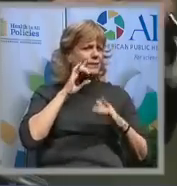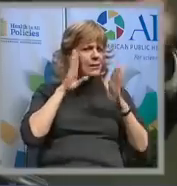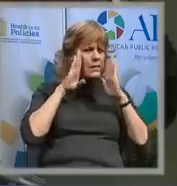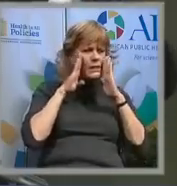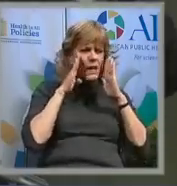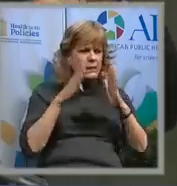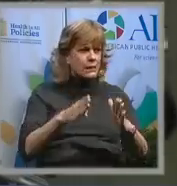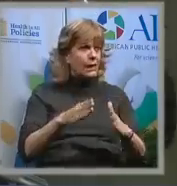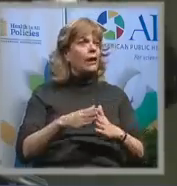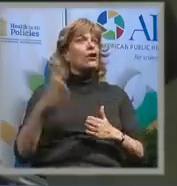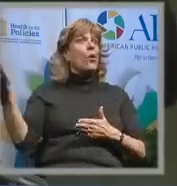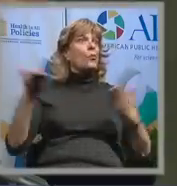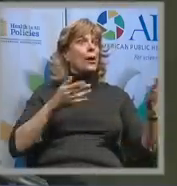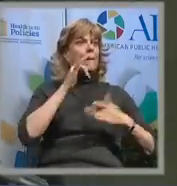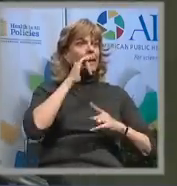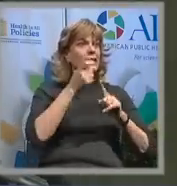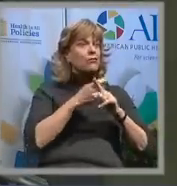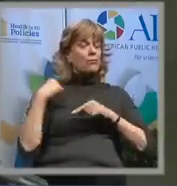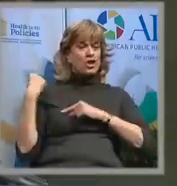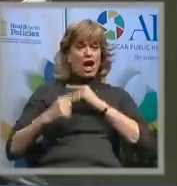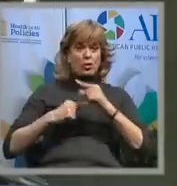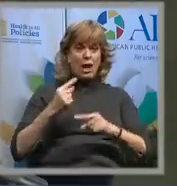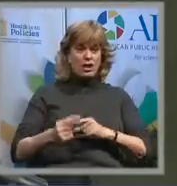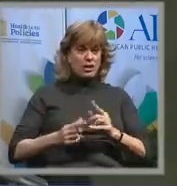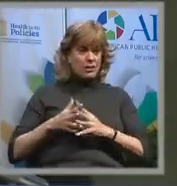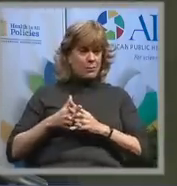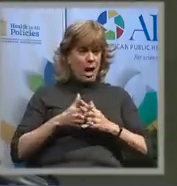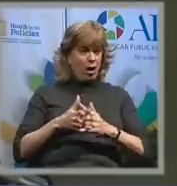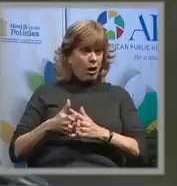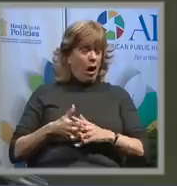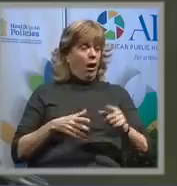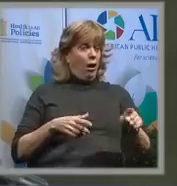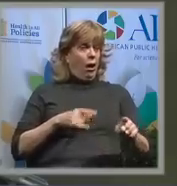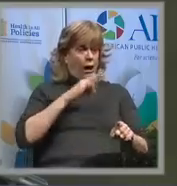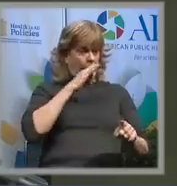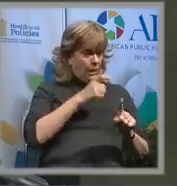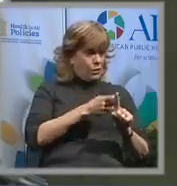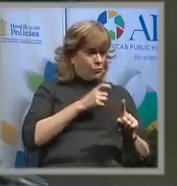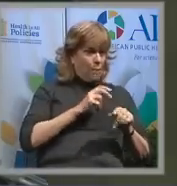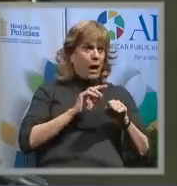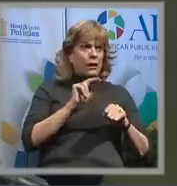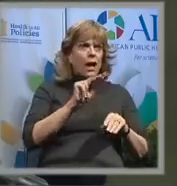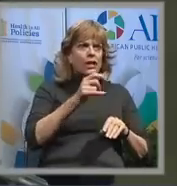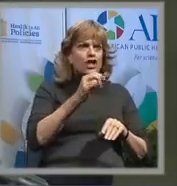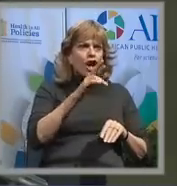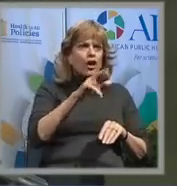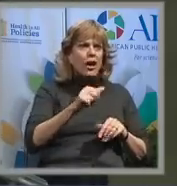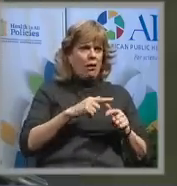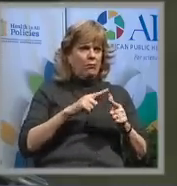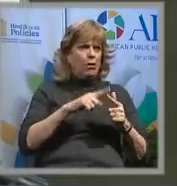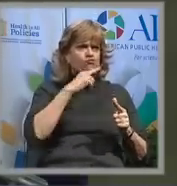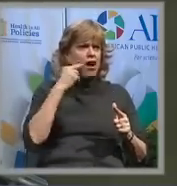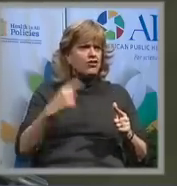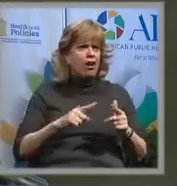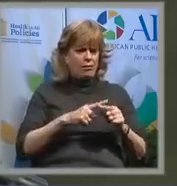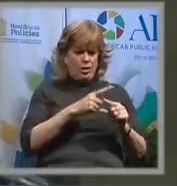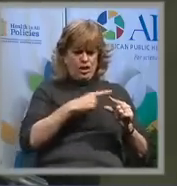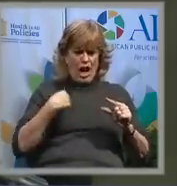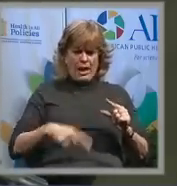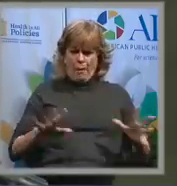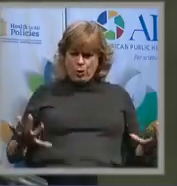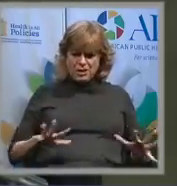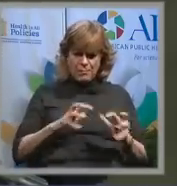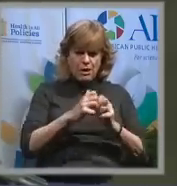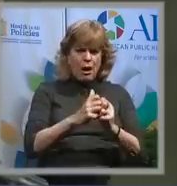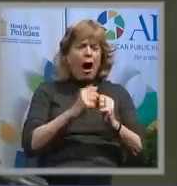bring my kids who are from generations in this country, with kids who come, whether they're from Nigeria or from Russia or from China, and I put them together,